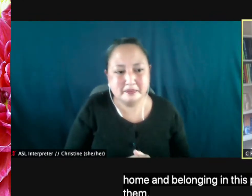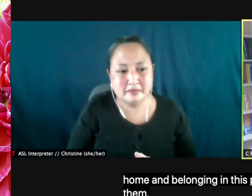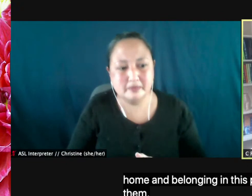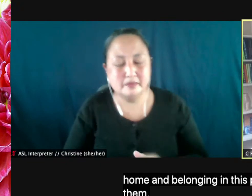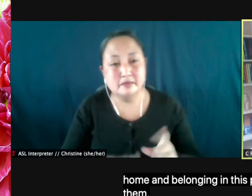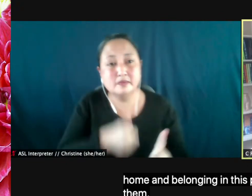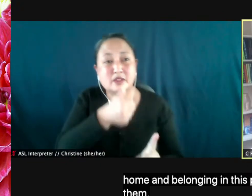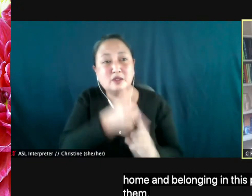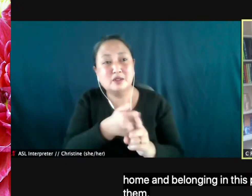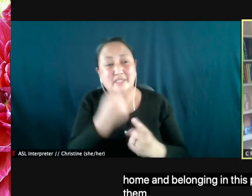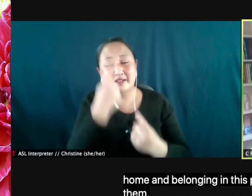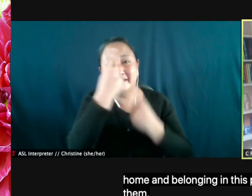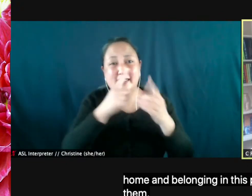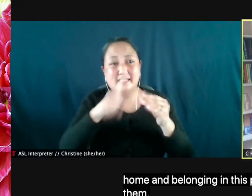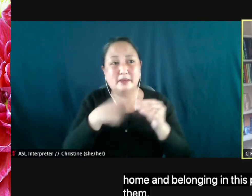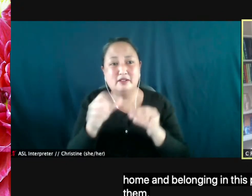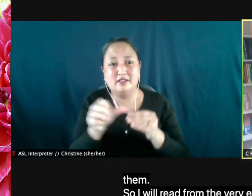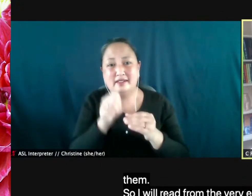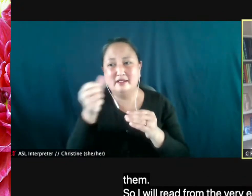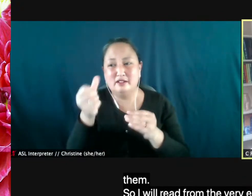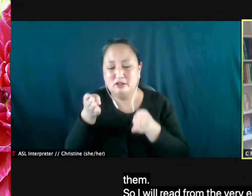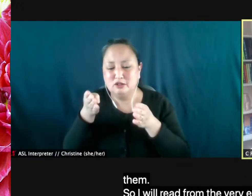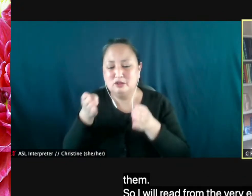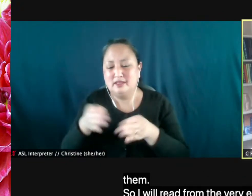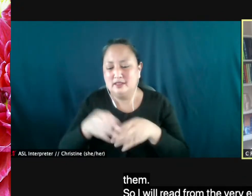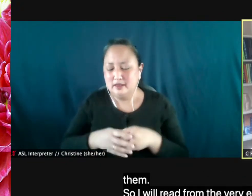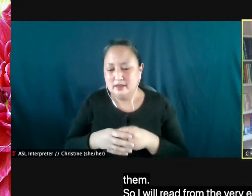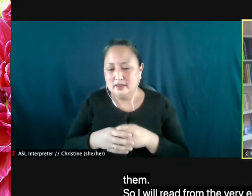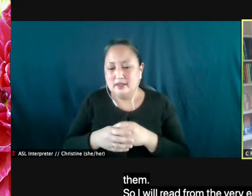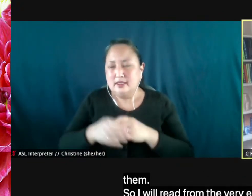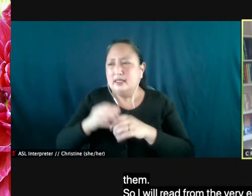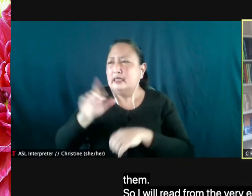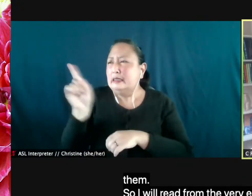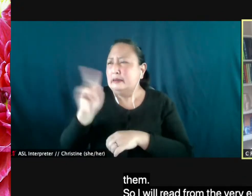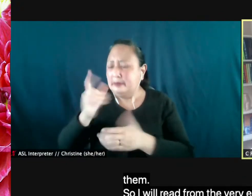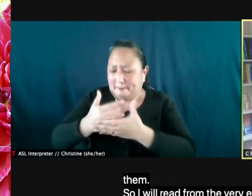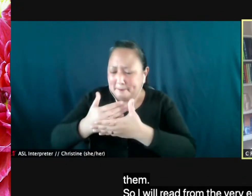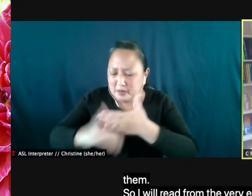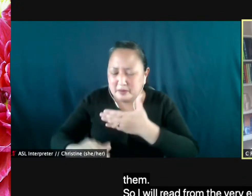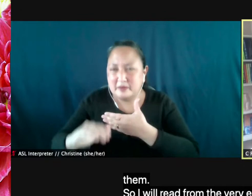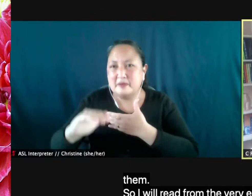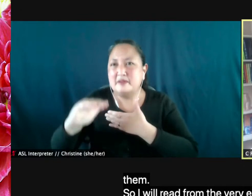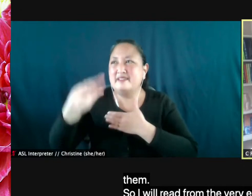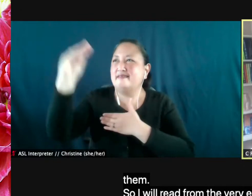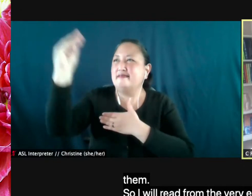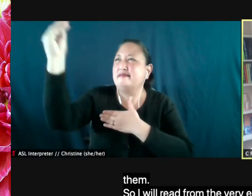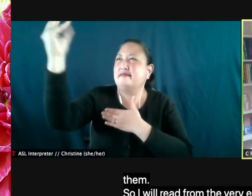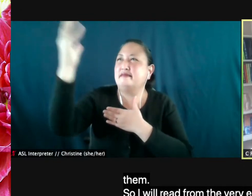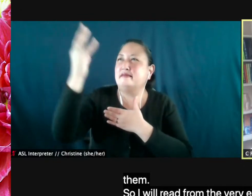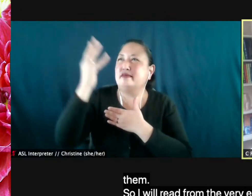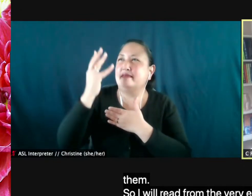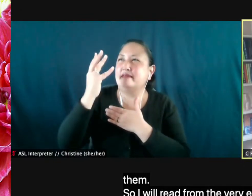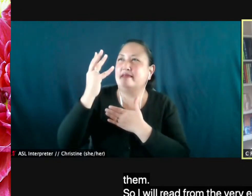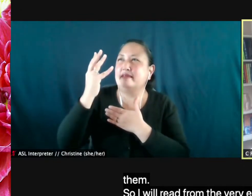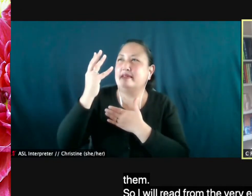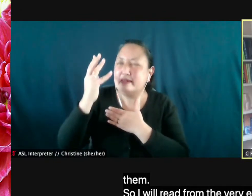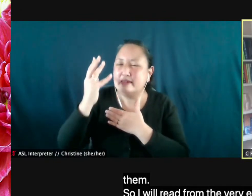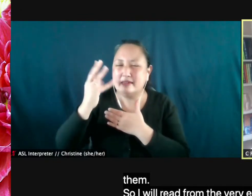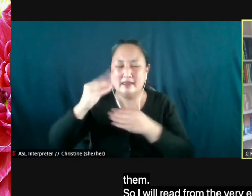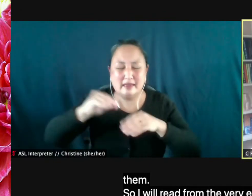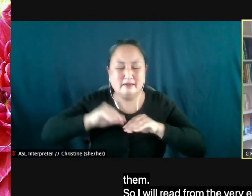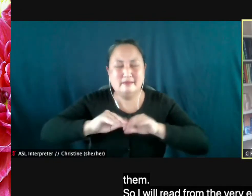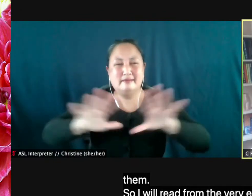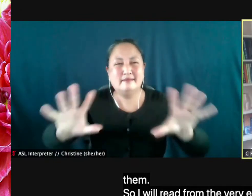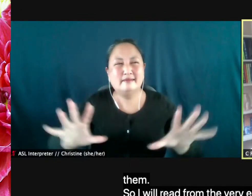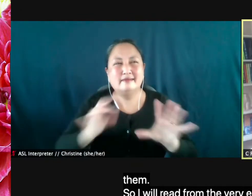She thinks of the other direction, the hills where she was born and the sun that bleaches sky and brightens grass. She